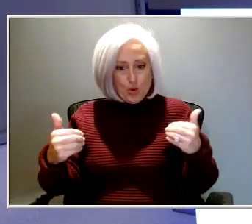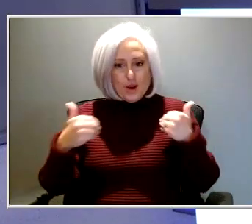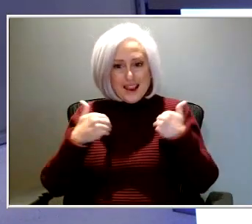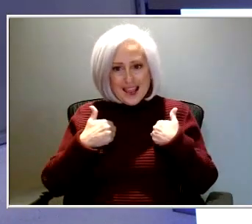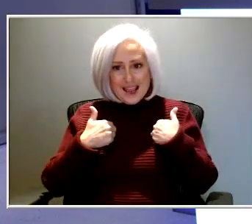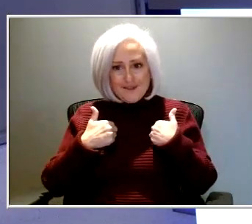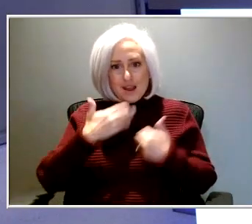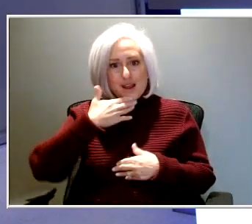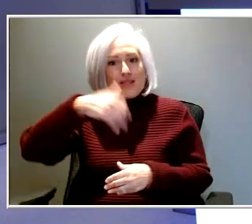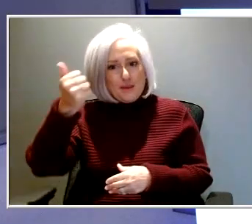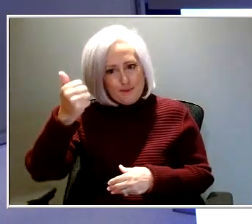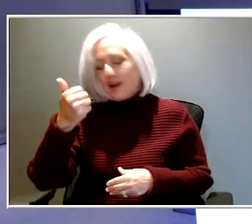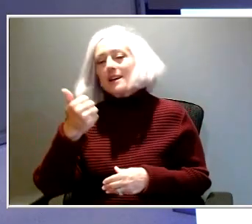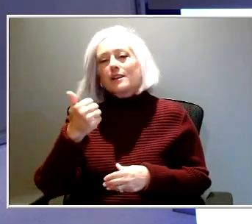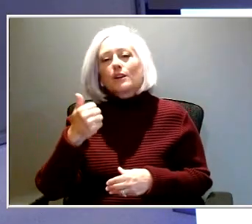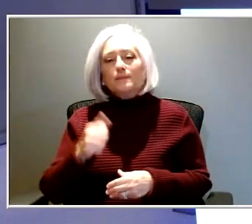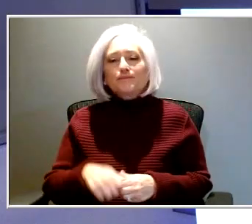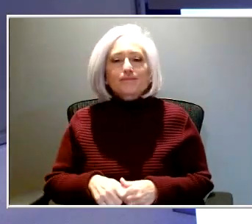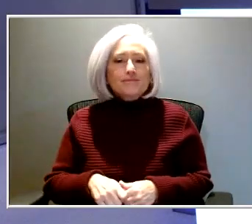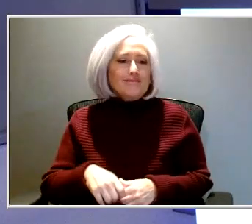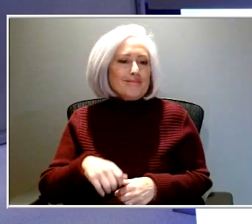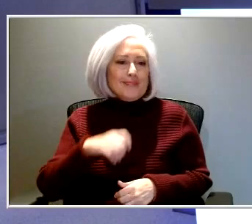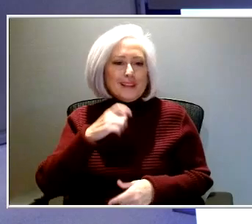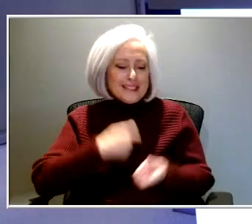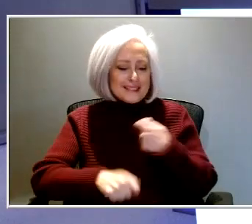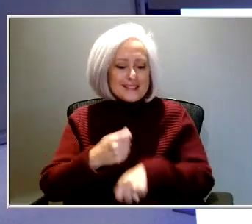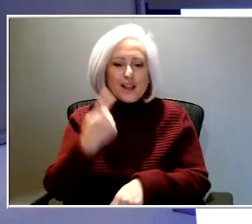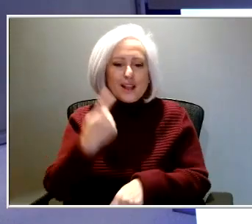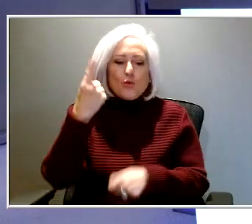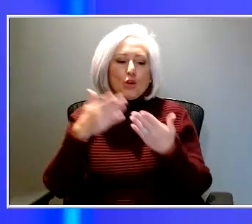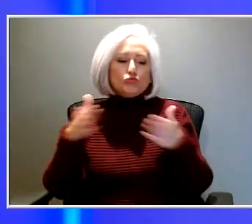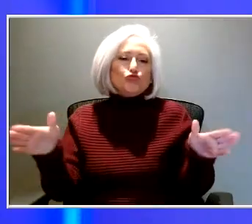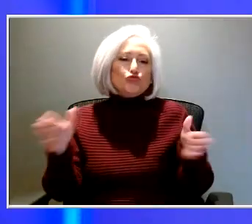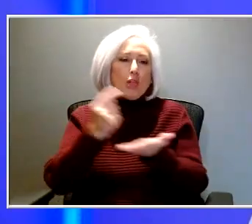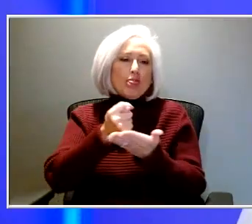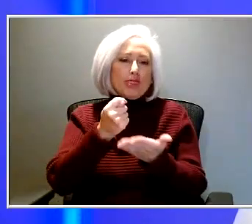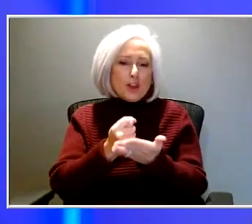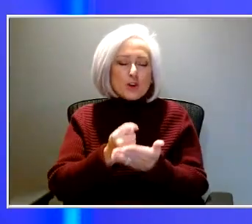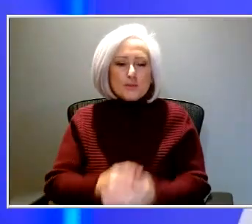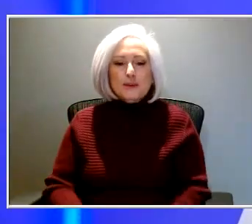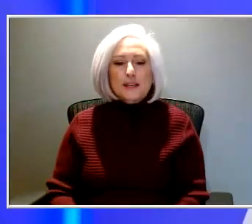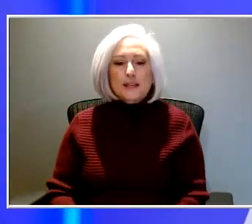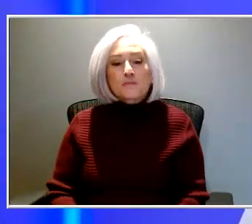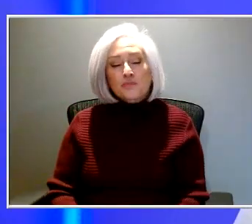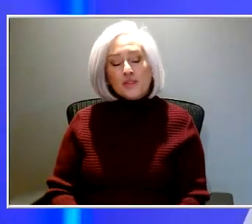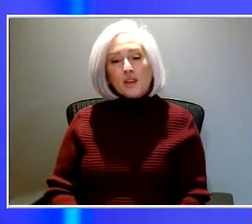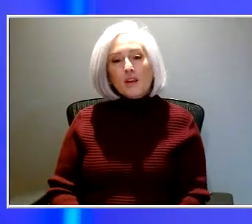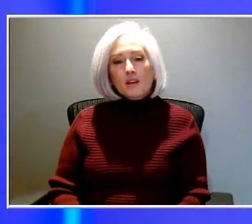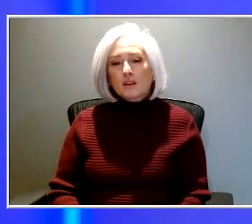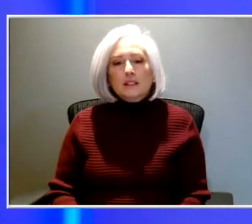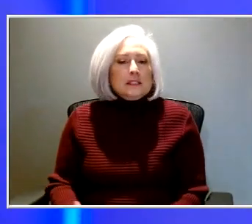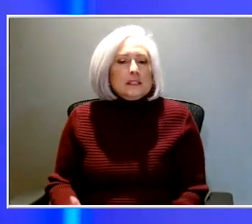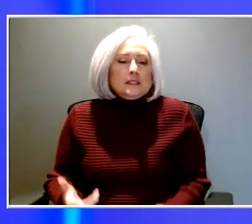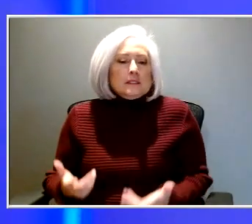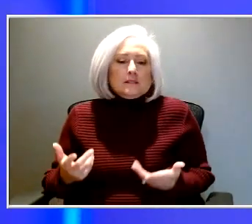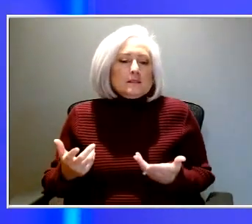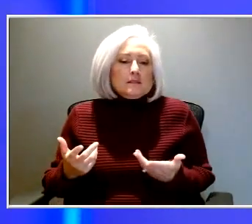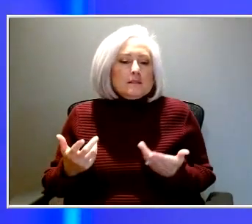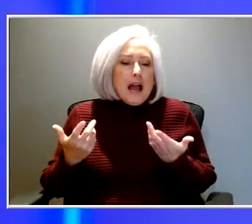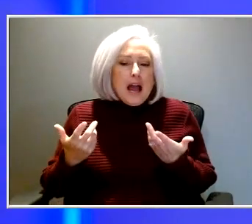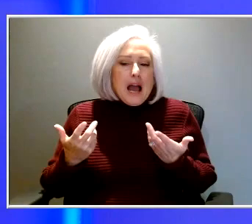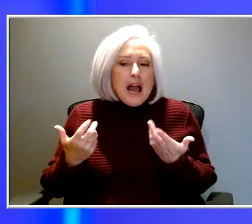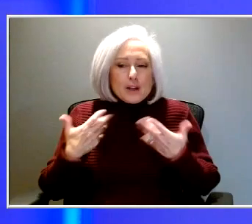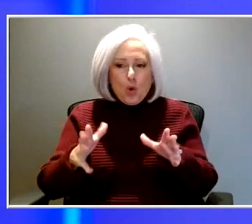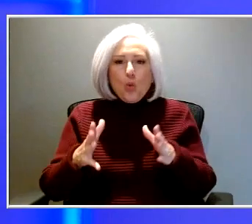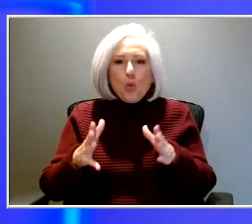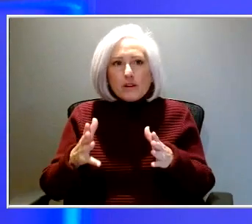of one big blanketed type of therapy for all. Right, and you know, not to sort of make any broad recommendations here, but I think it's really important when